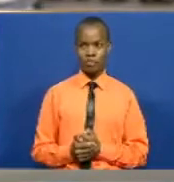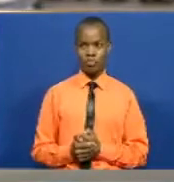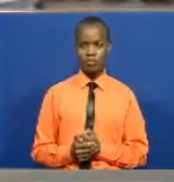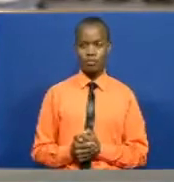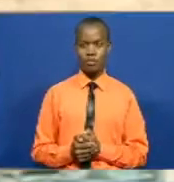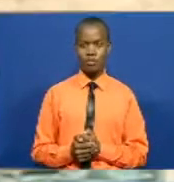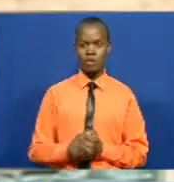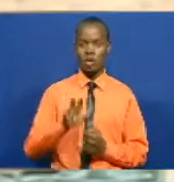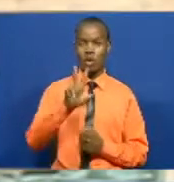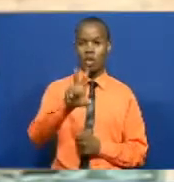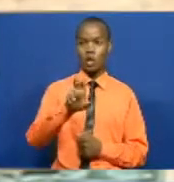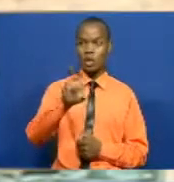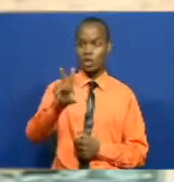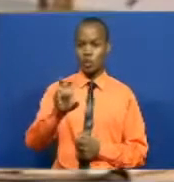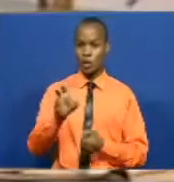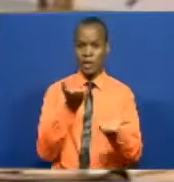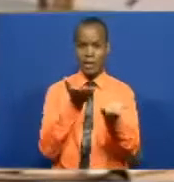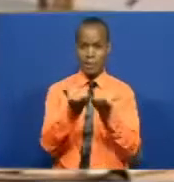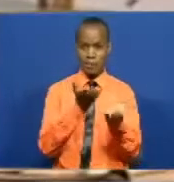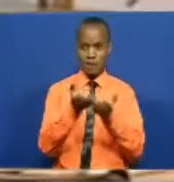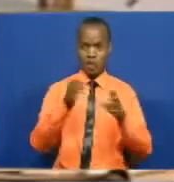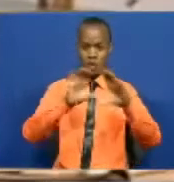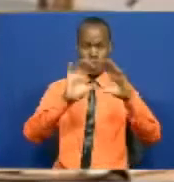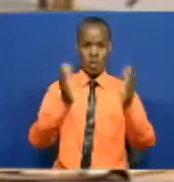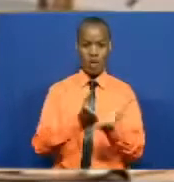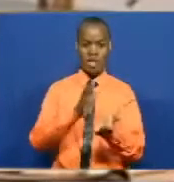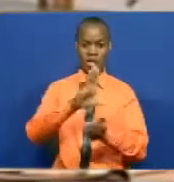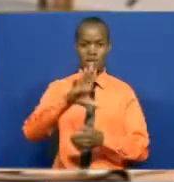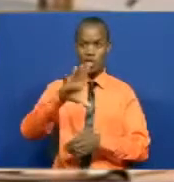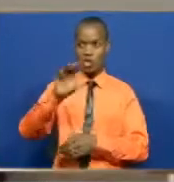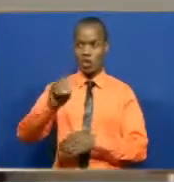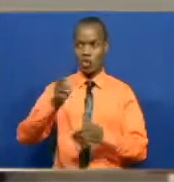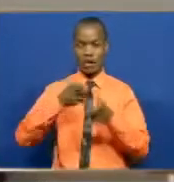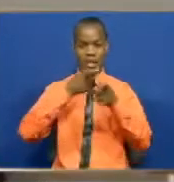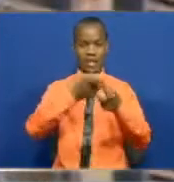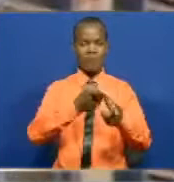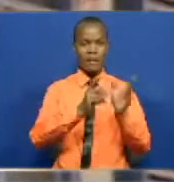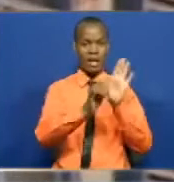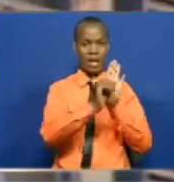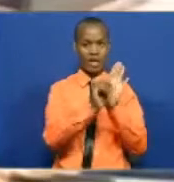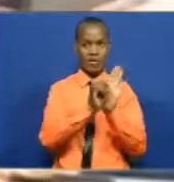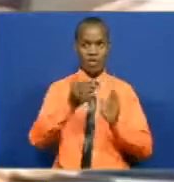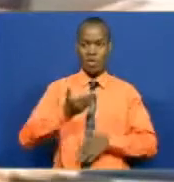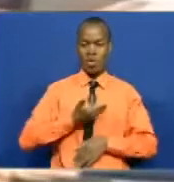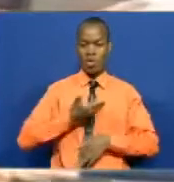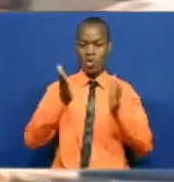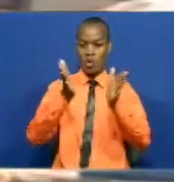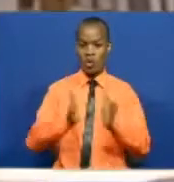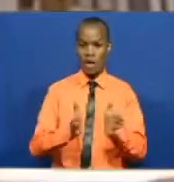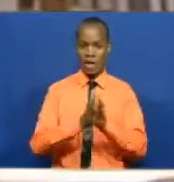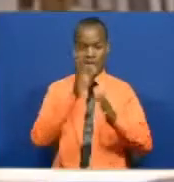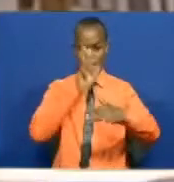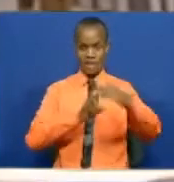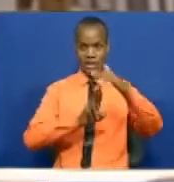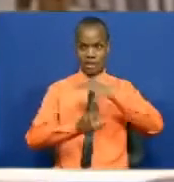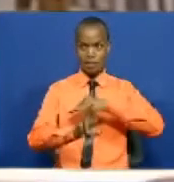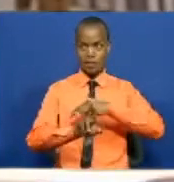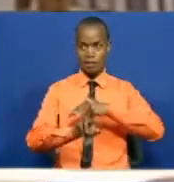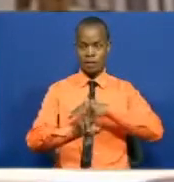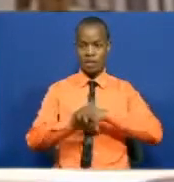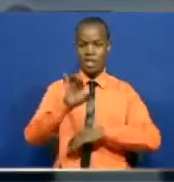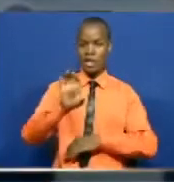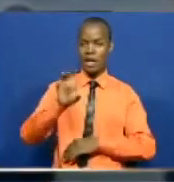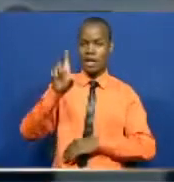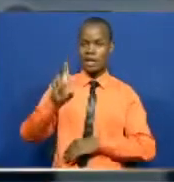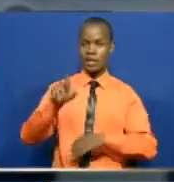The 2020 Business Worldwide CEO Award sought to identify and honor the most respected C-level executive